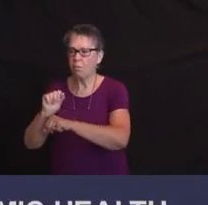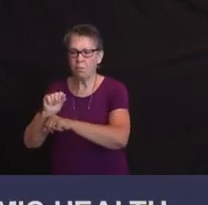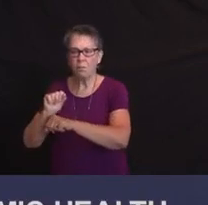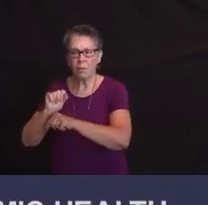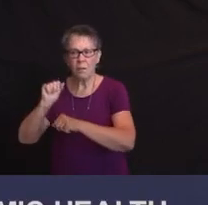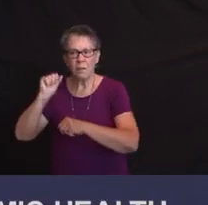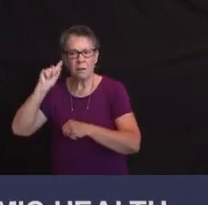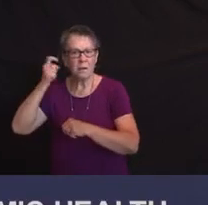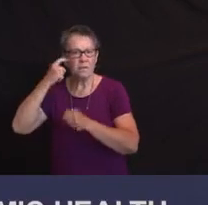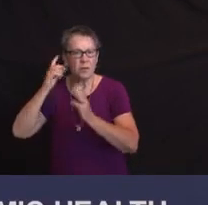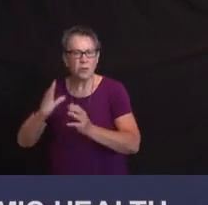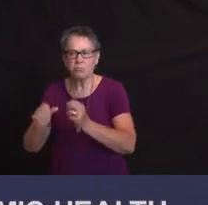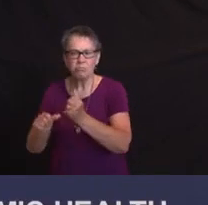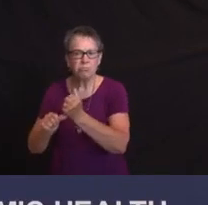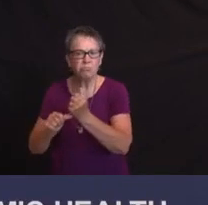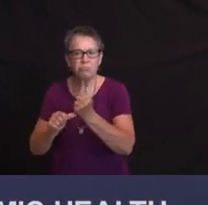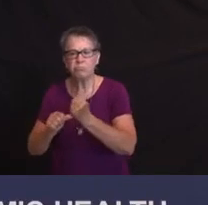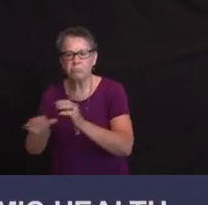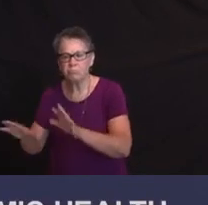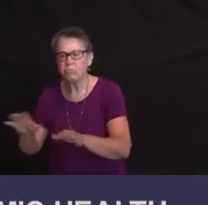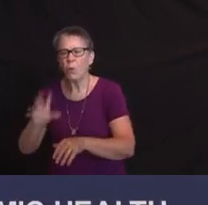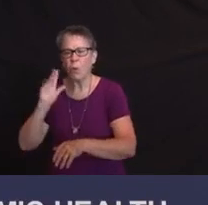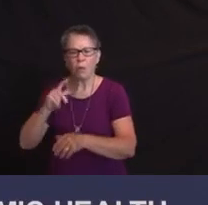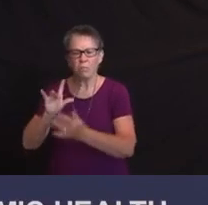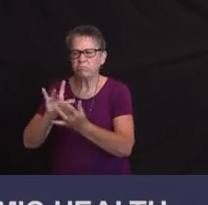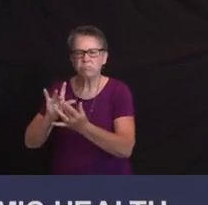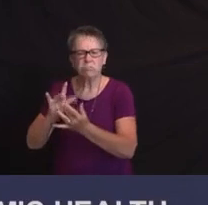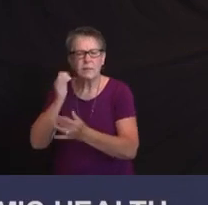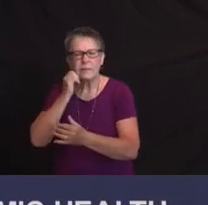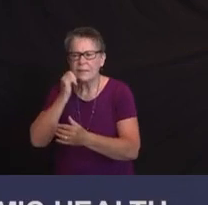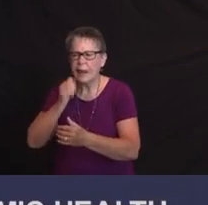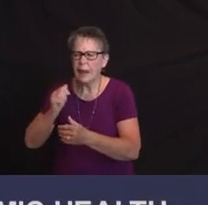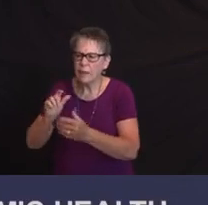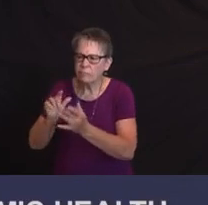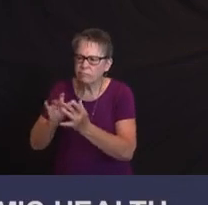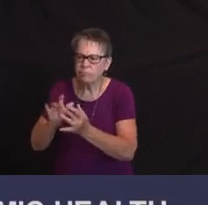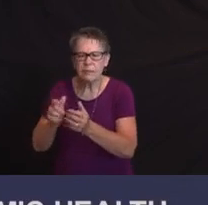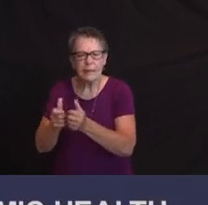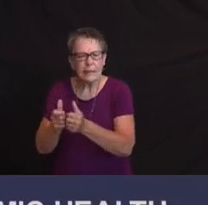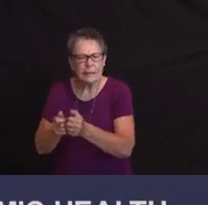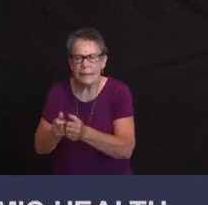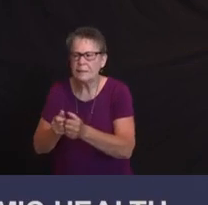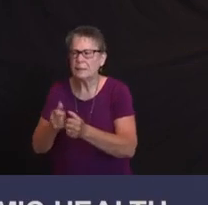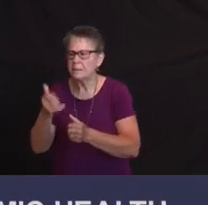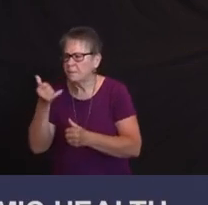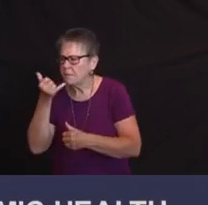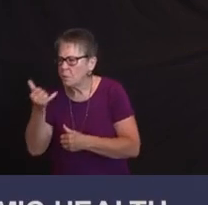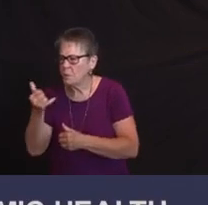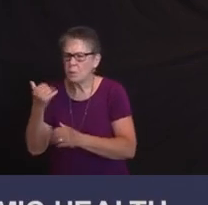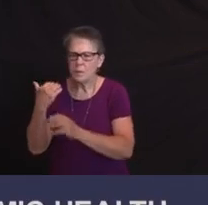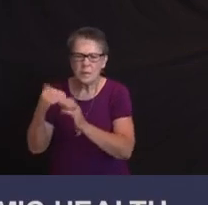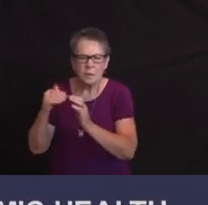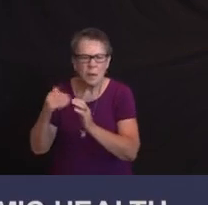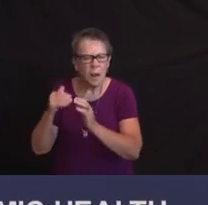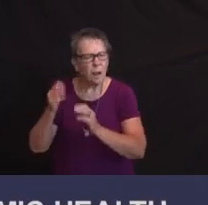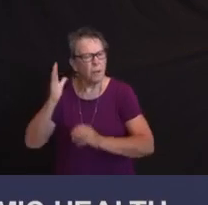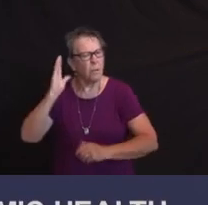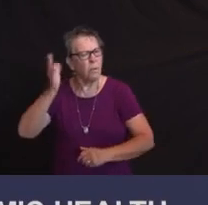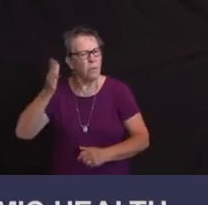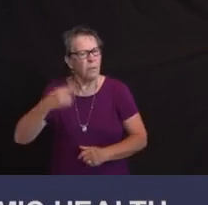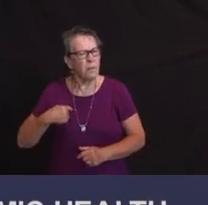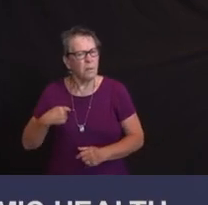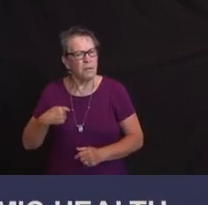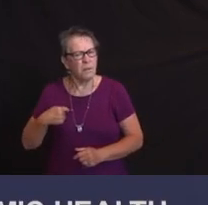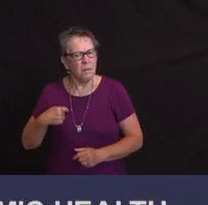Judy and I, we've already set up a protocol. And listen, I'm no different than any other family.